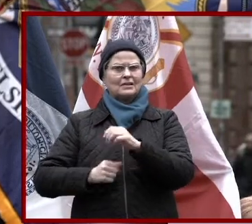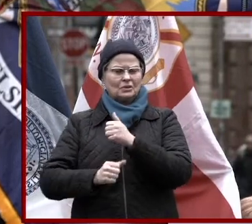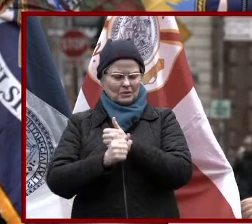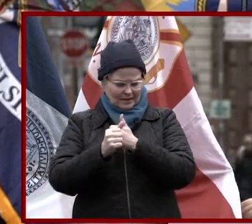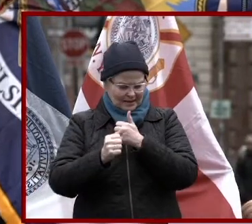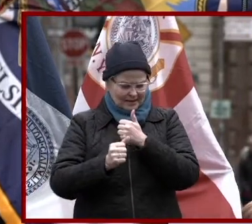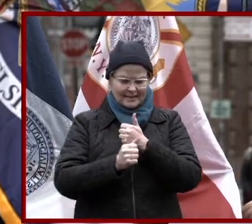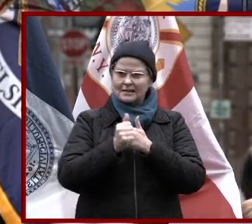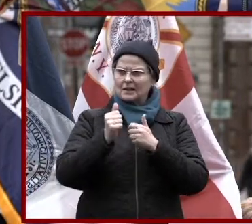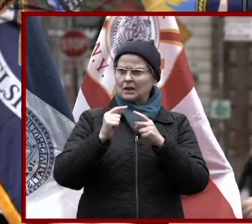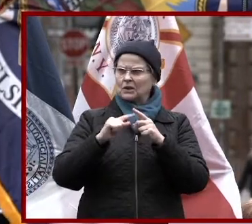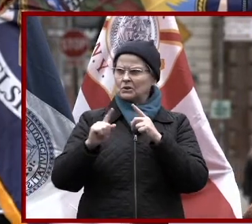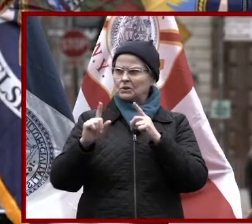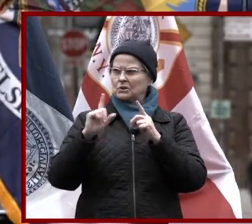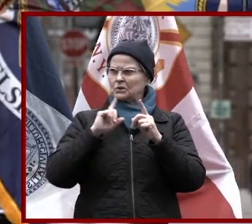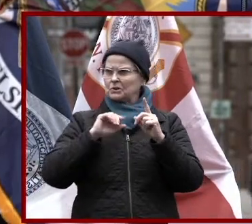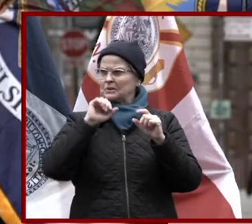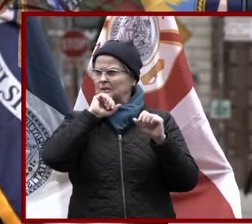Dangers,